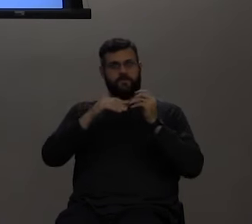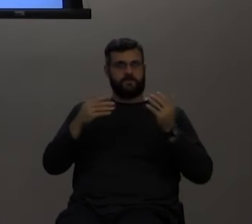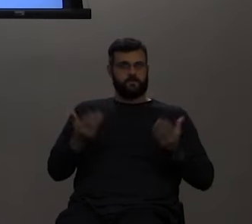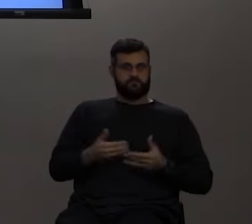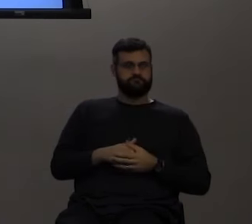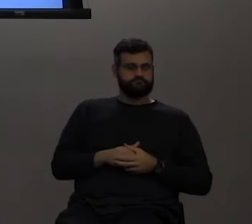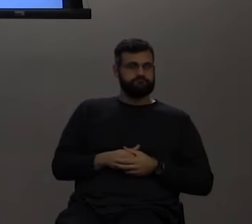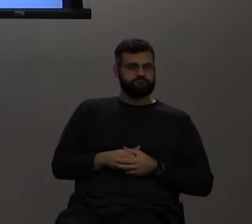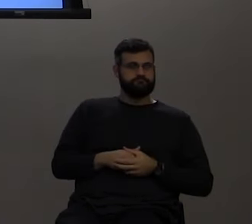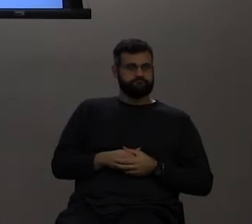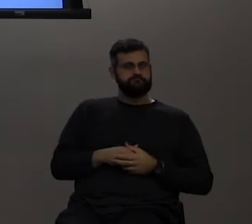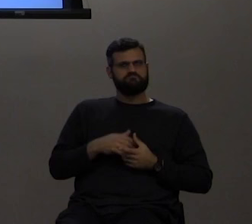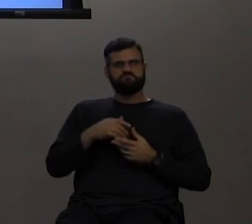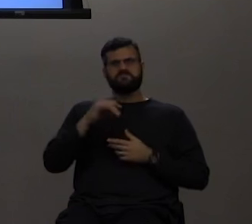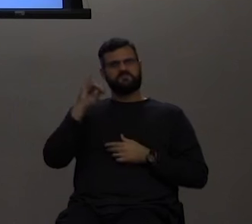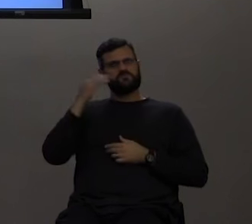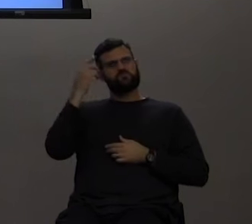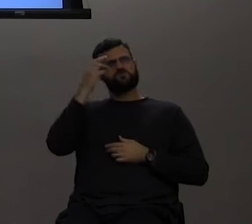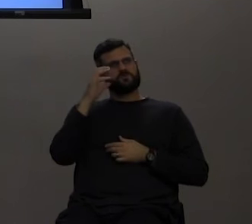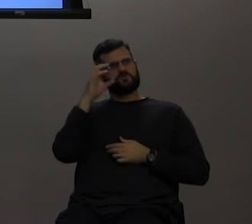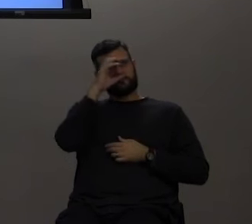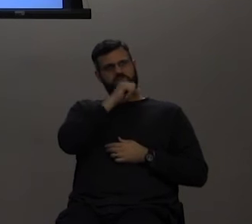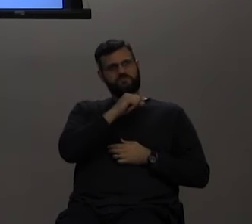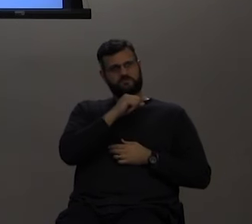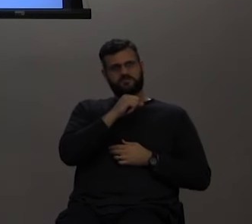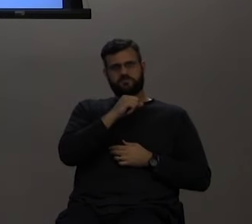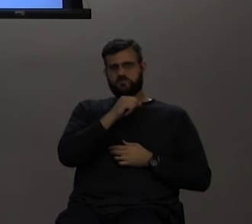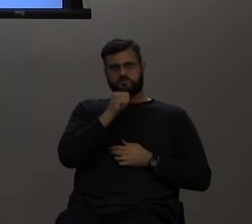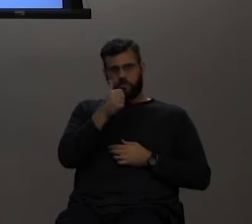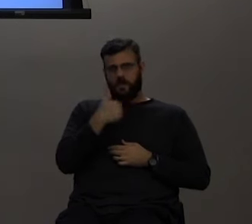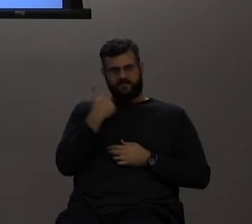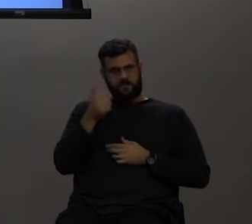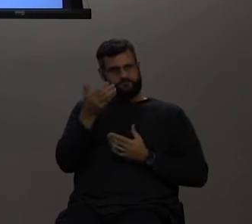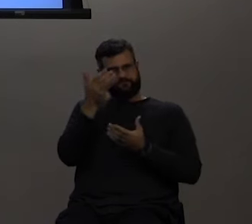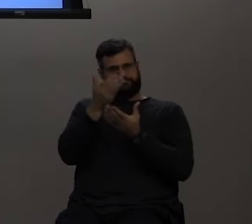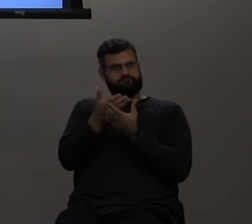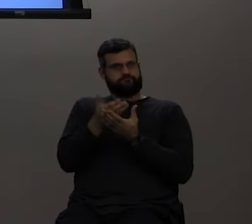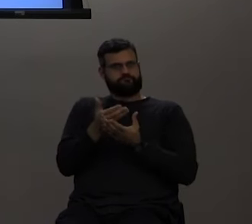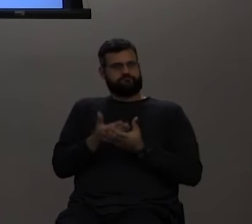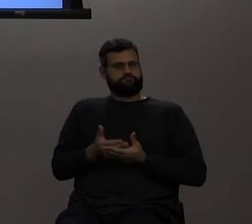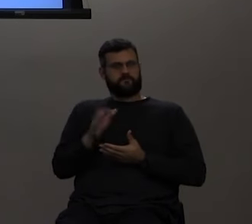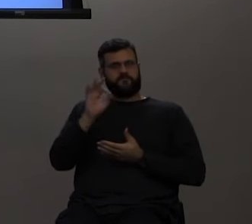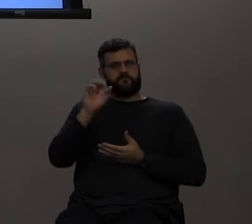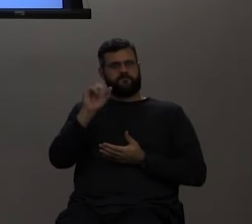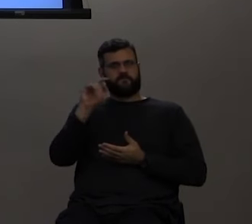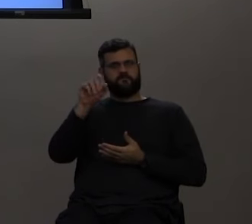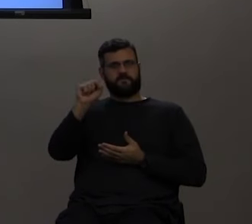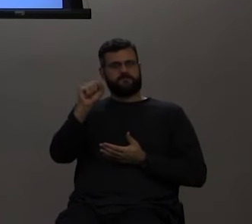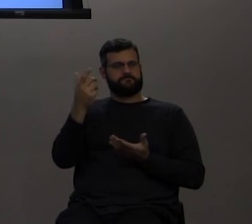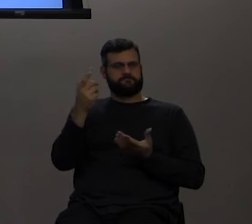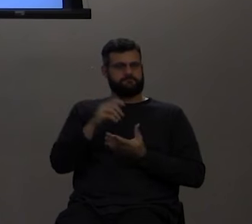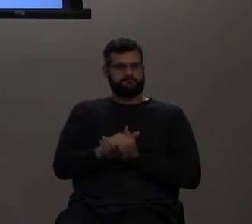here. So I think that's a reasonable assumption. We just don't have any facts that can prove that.